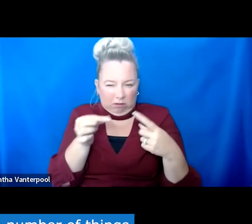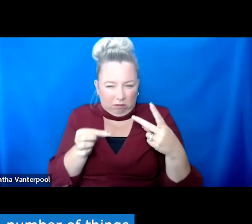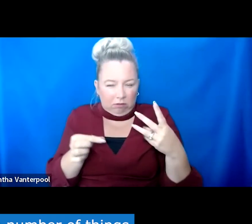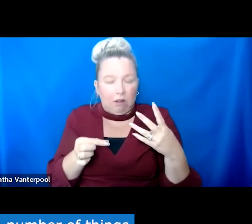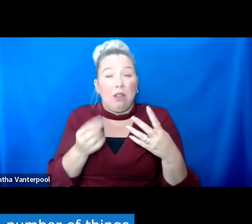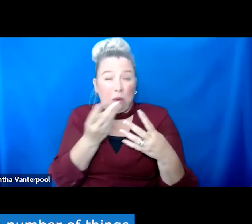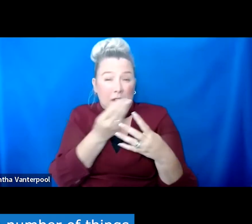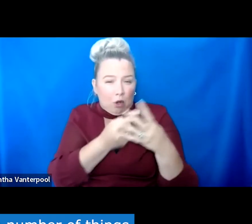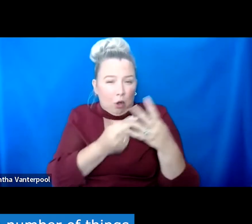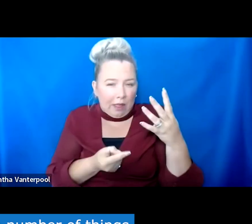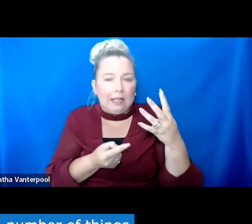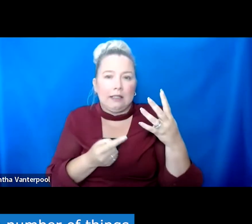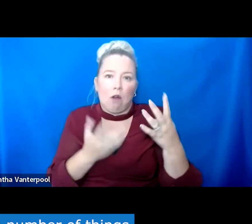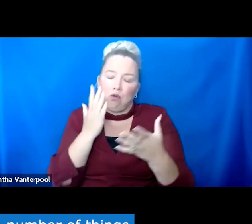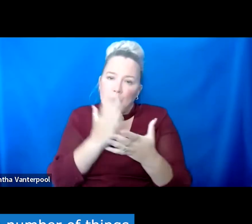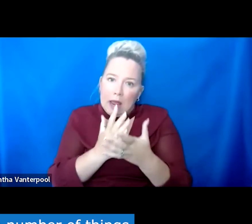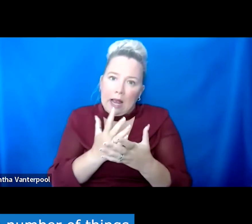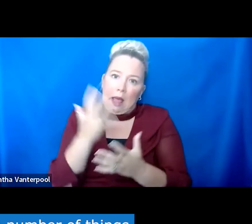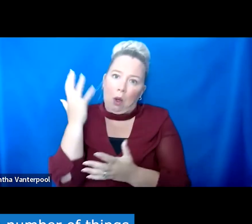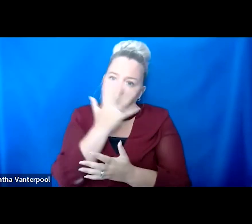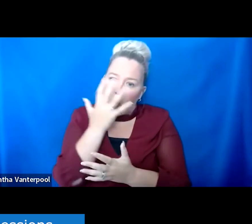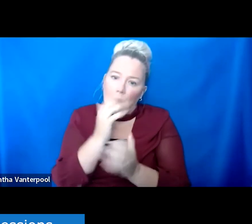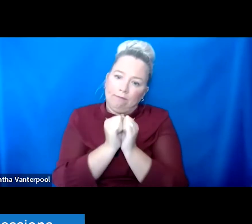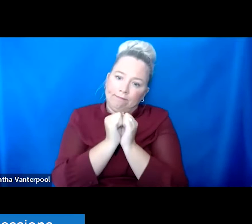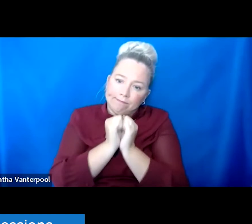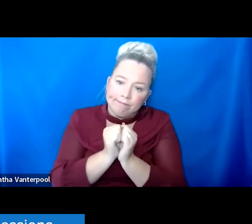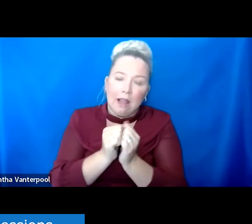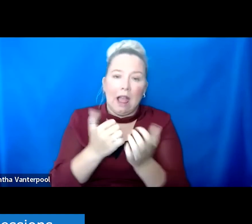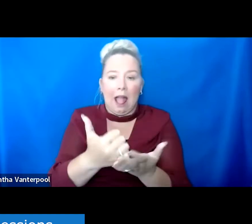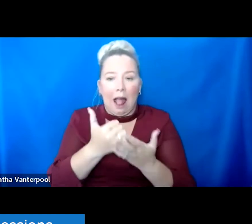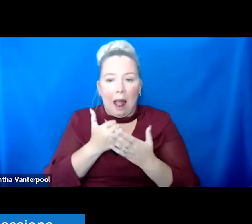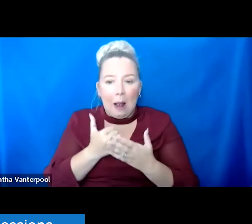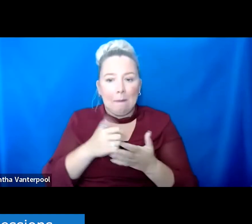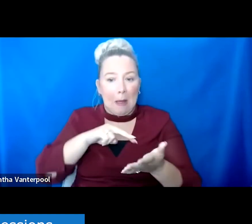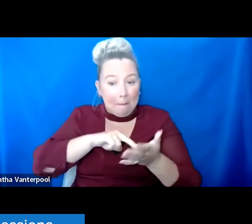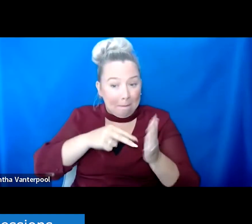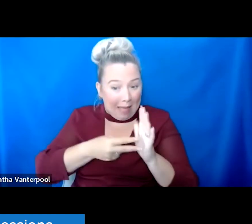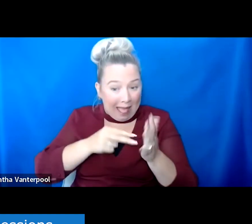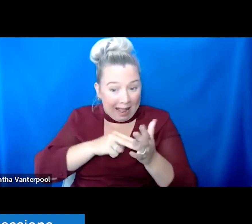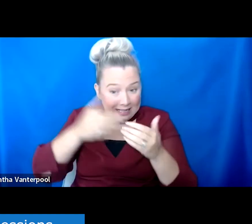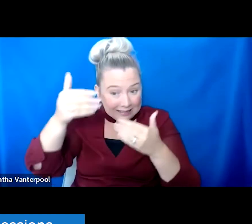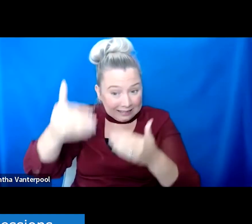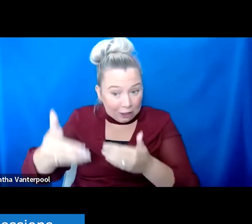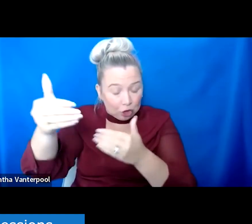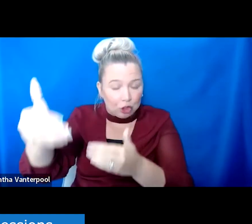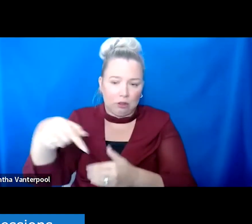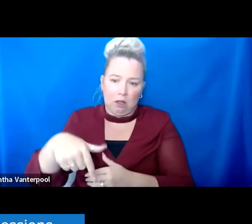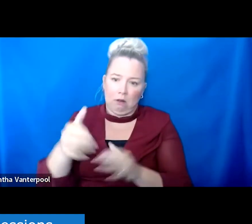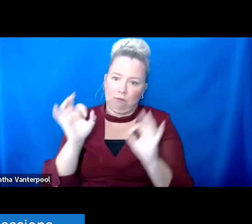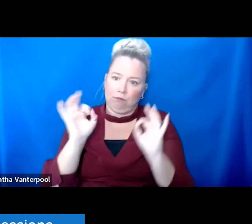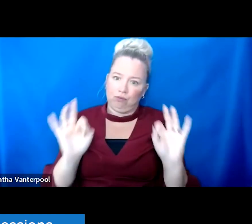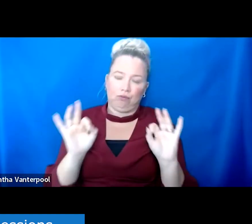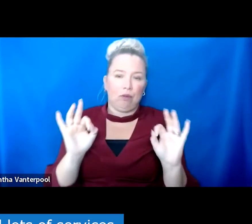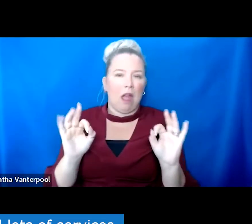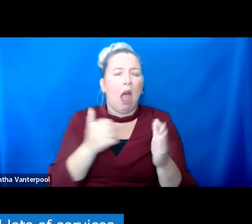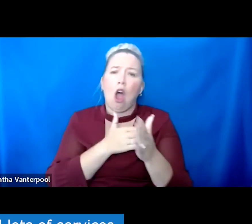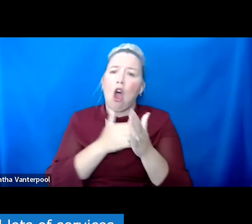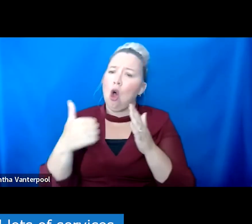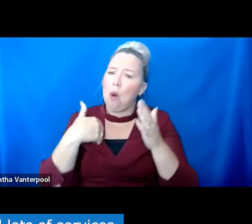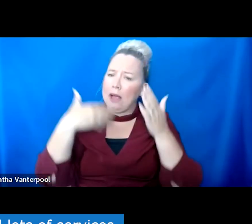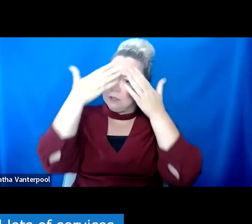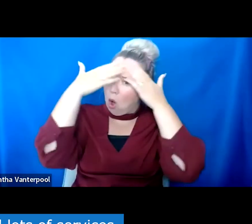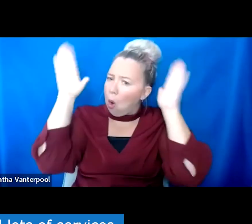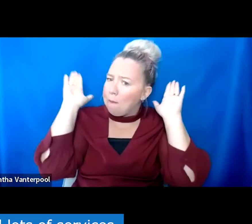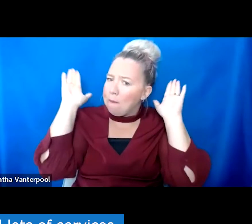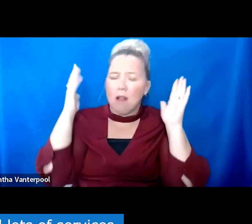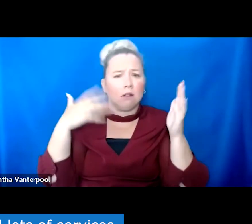of things that really helped us in Redbridge. The planning sessions. I was always very open that although I've